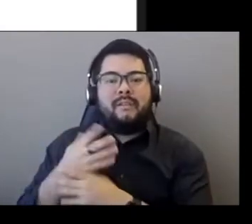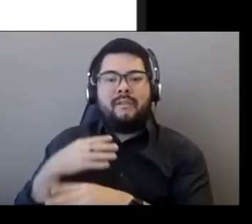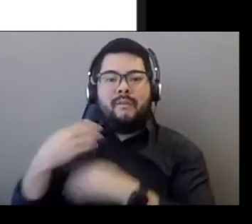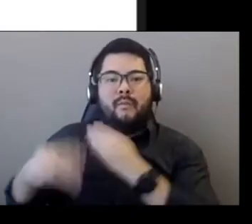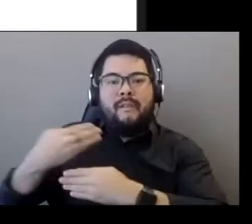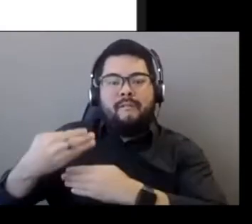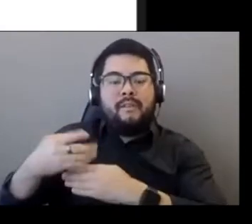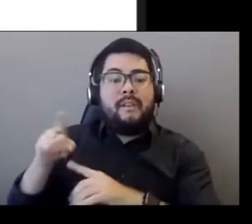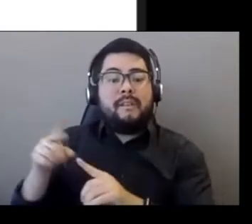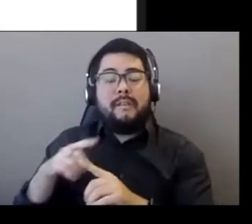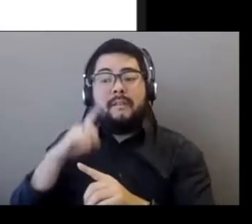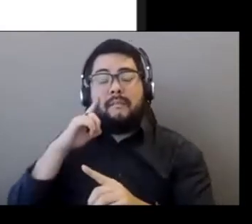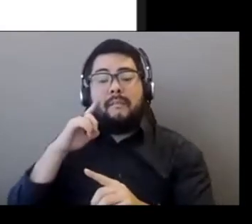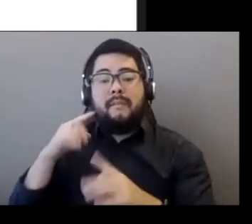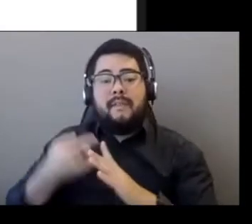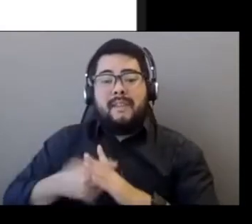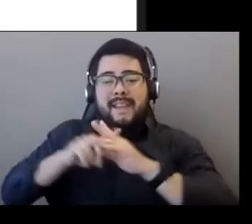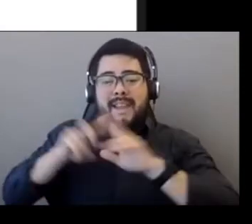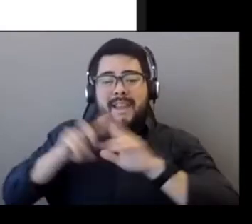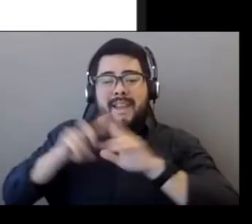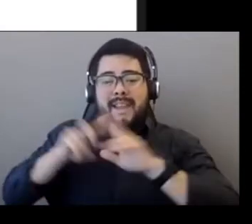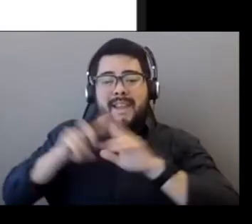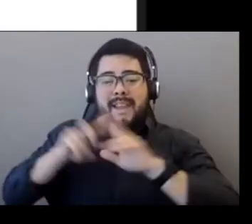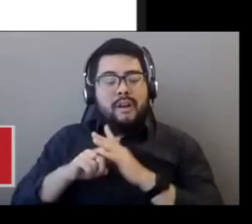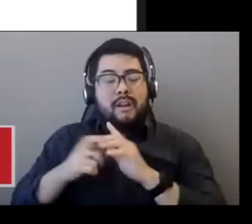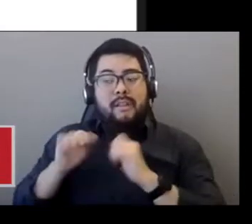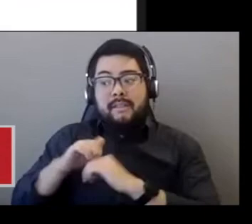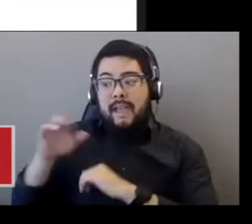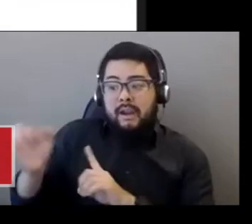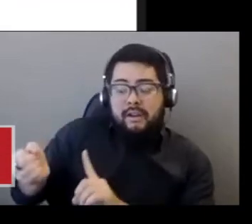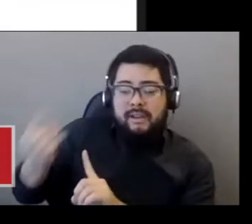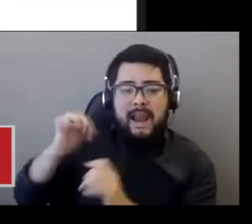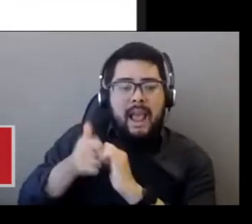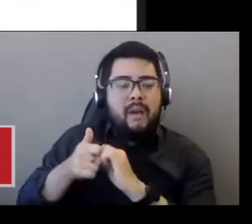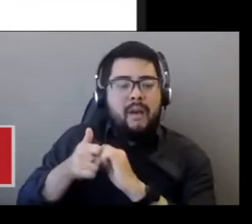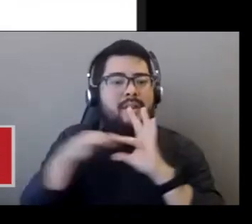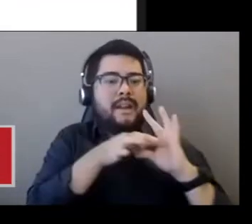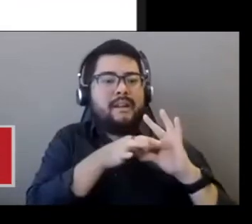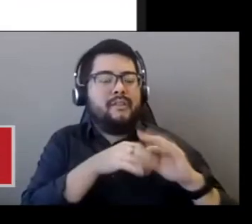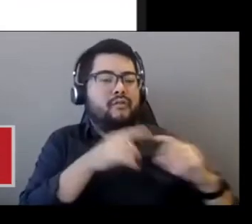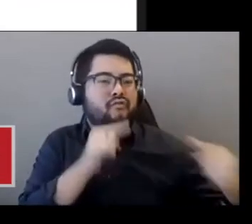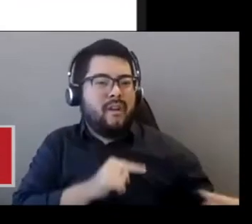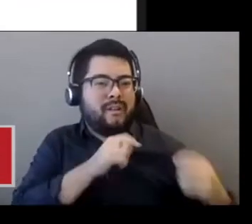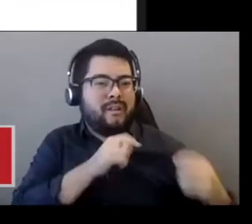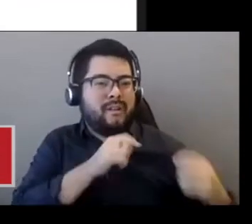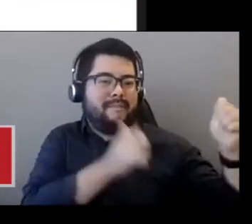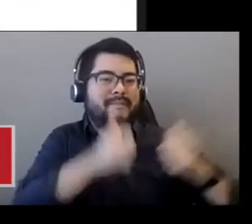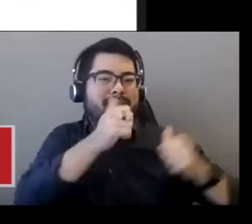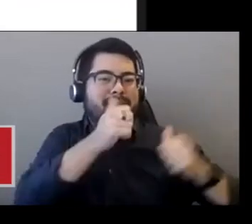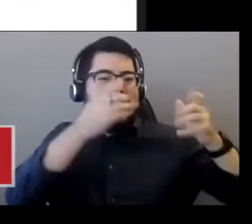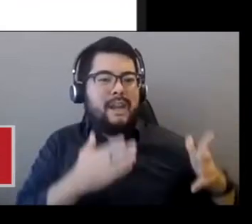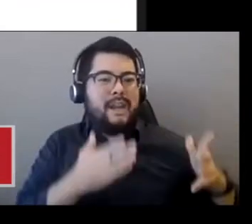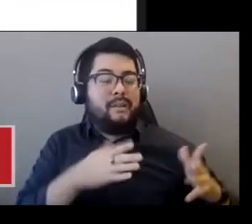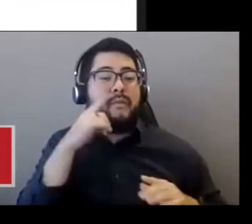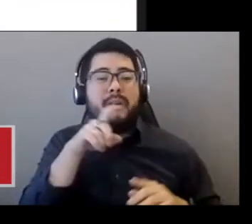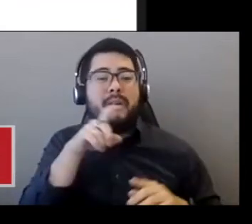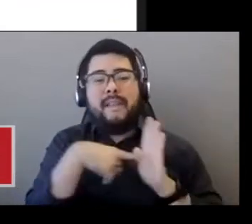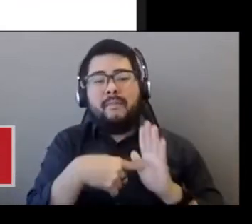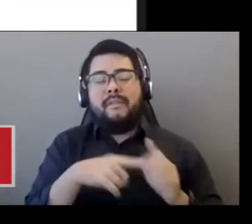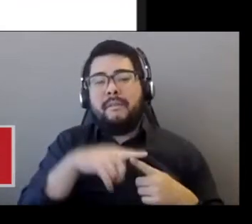pioneering analysis came out of his understanding of the connections between struggles against dictators in places like Egypt and